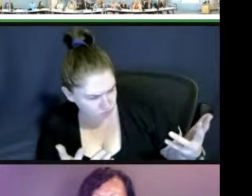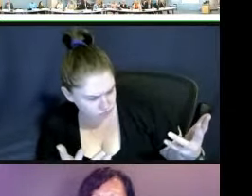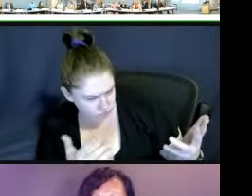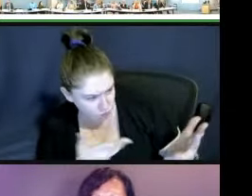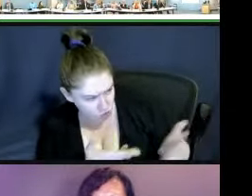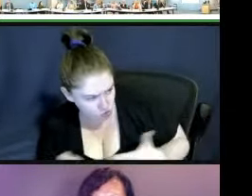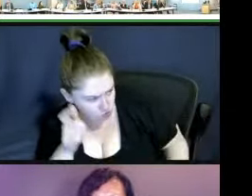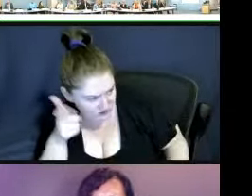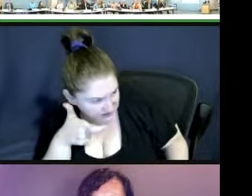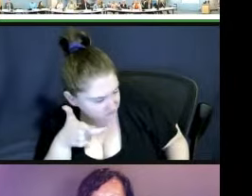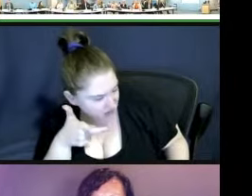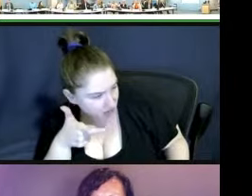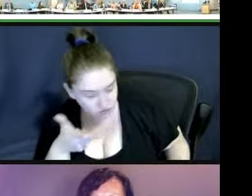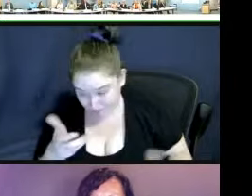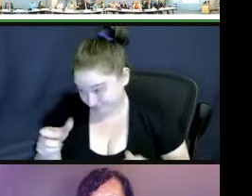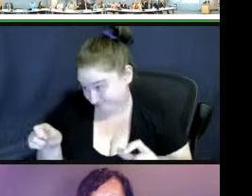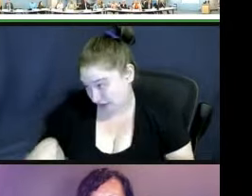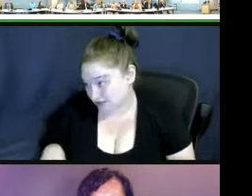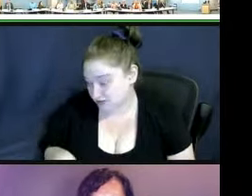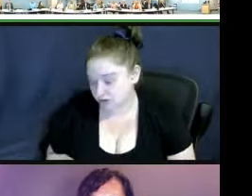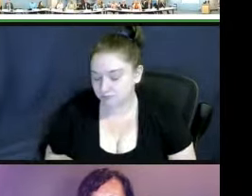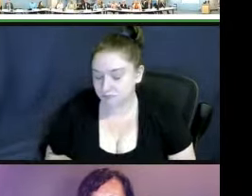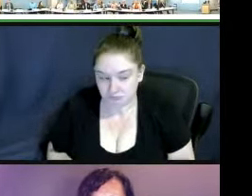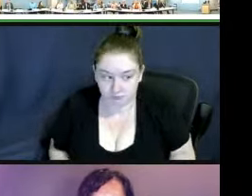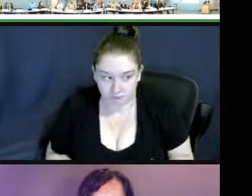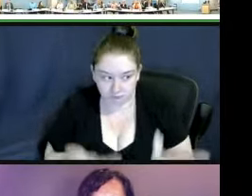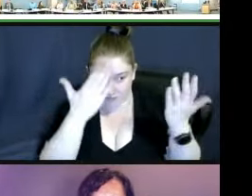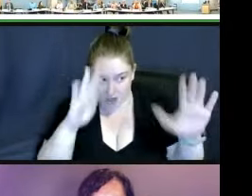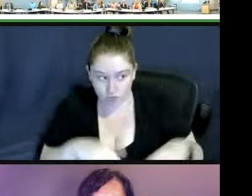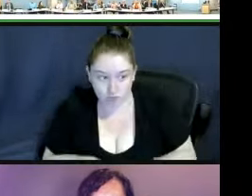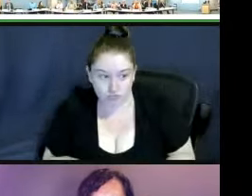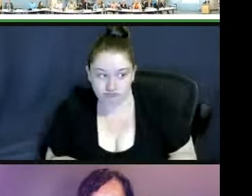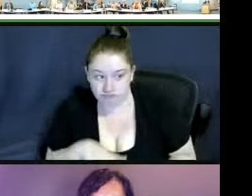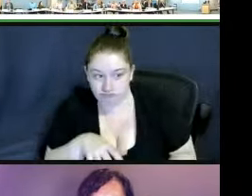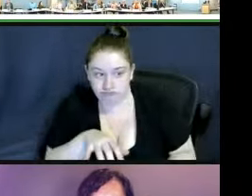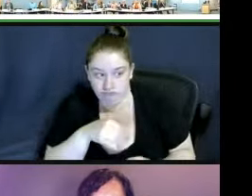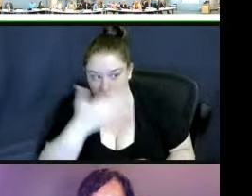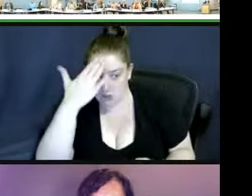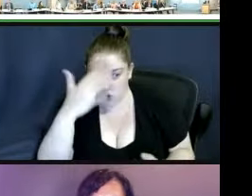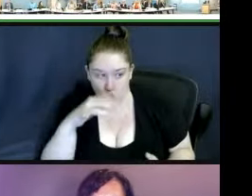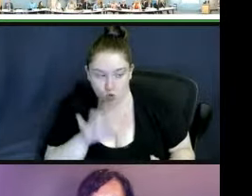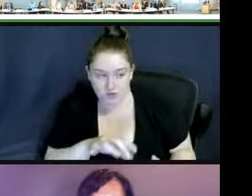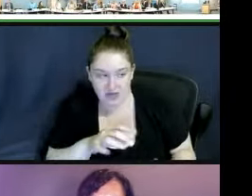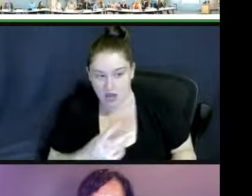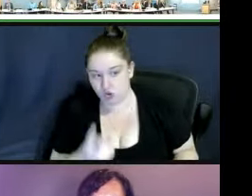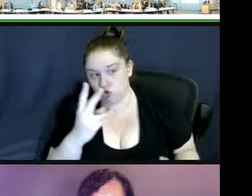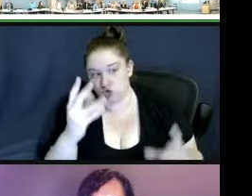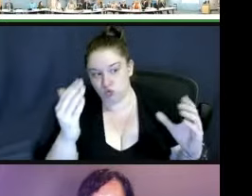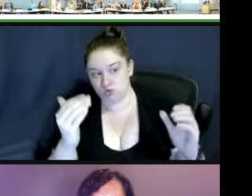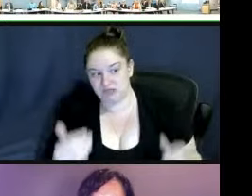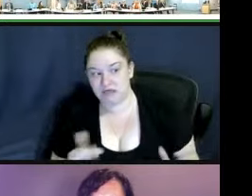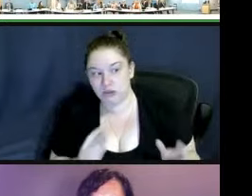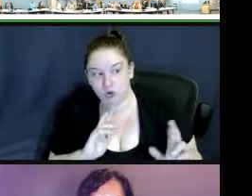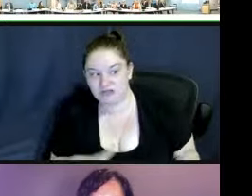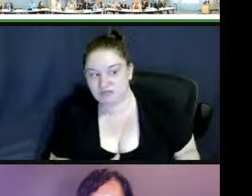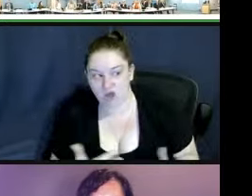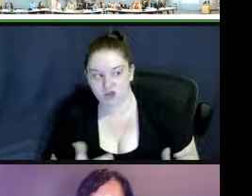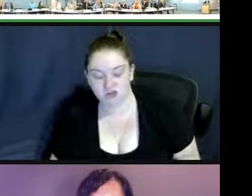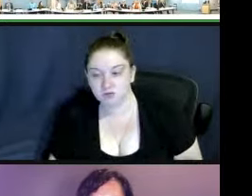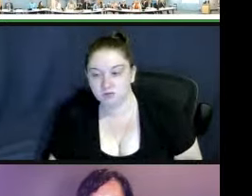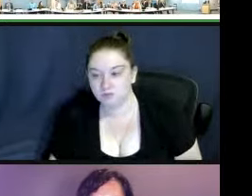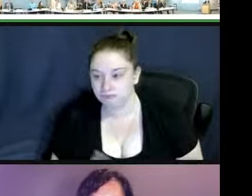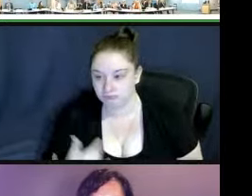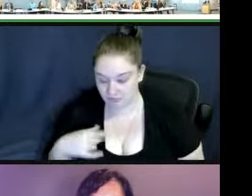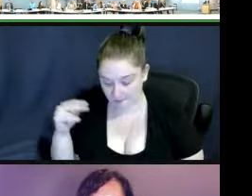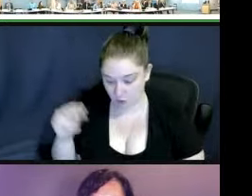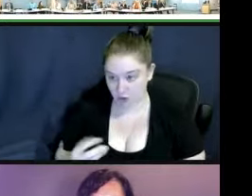or? Possible. Okay, I'm not familiar with the two-tiered response in Portland. Yeah, they're looking at it now,